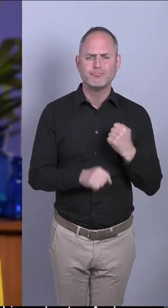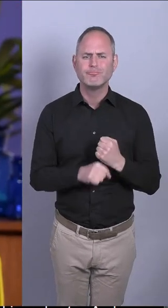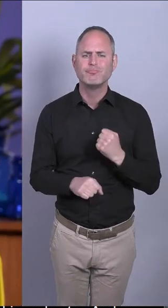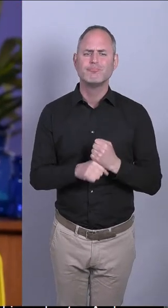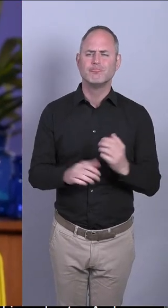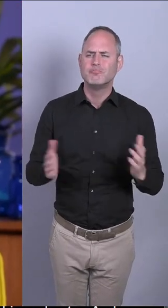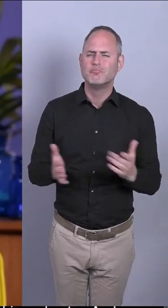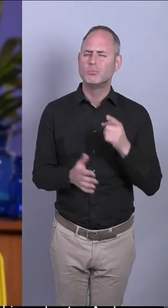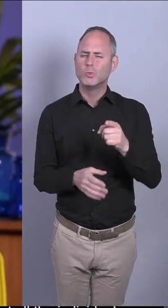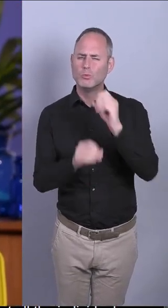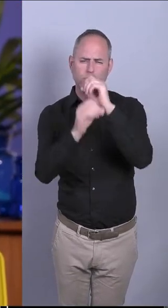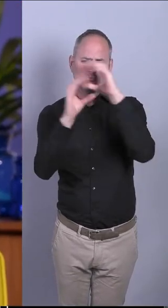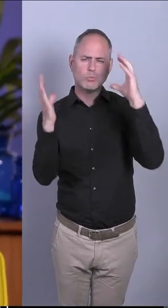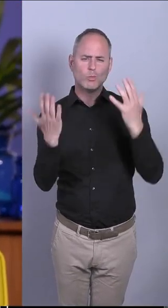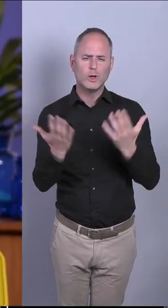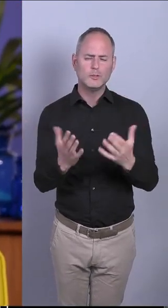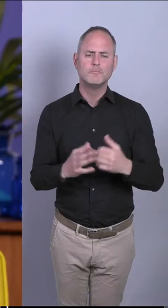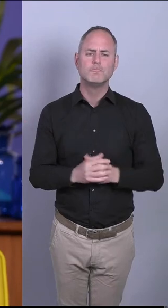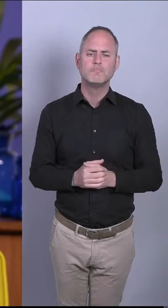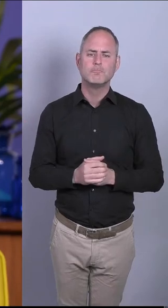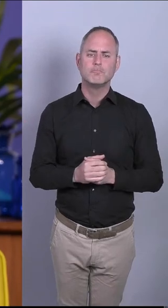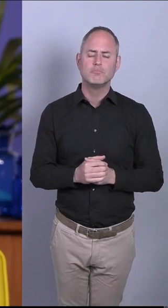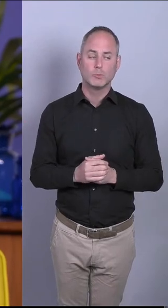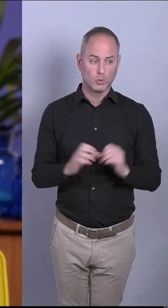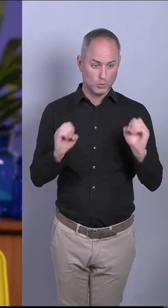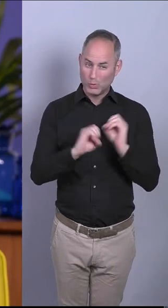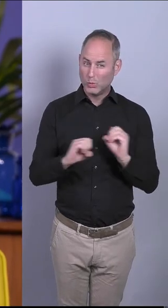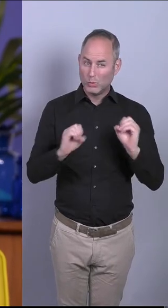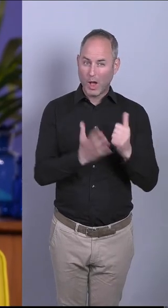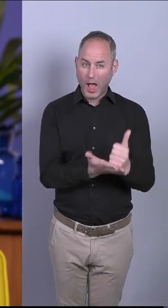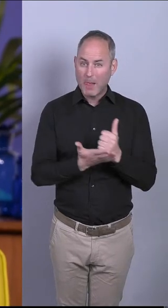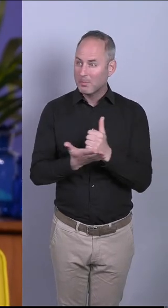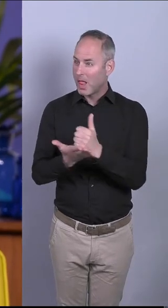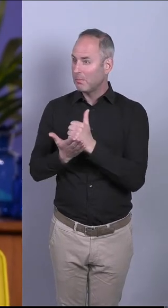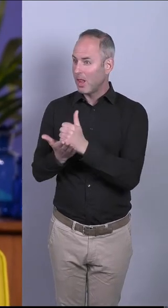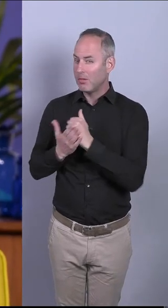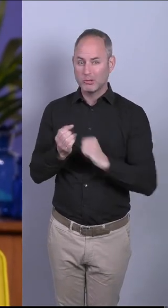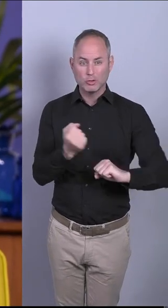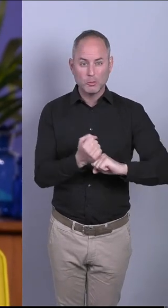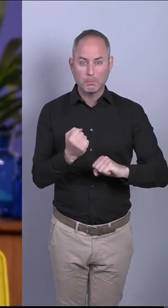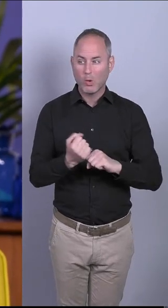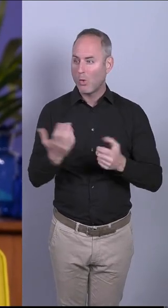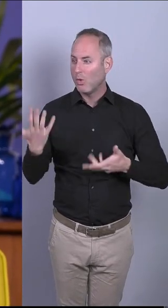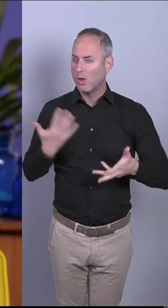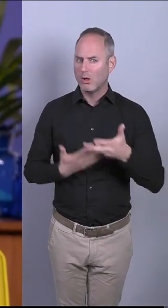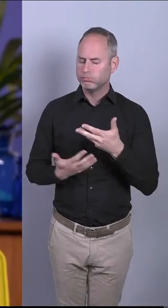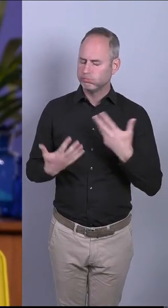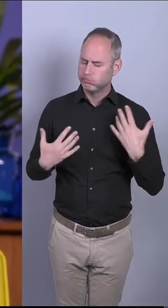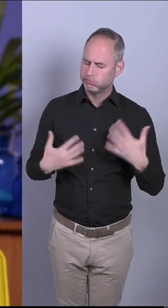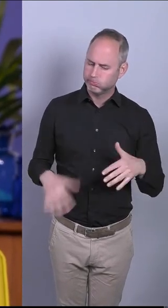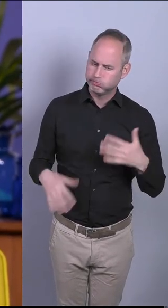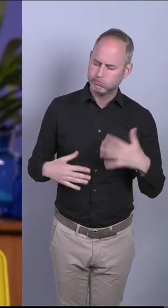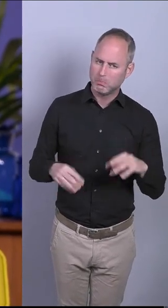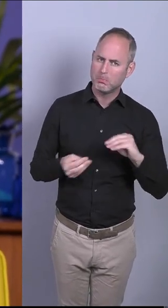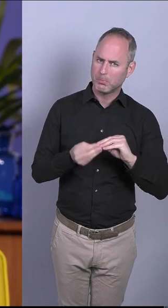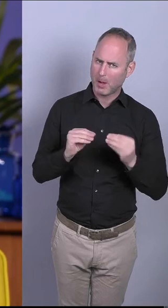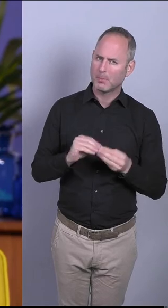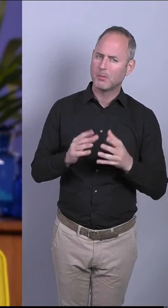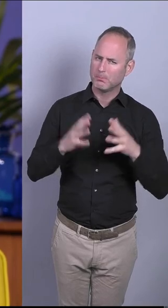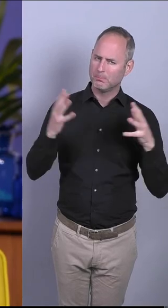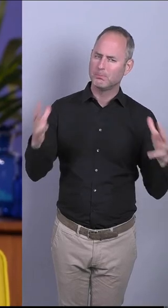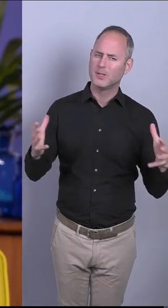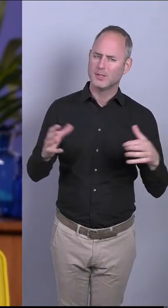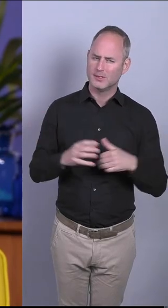Oh, our volunteers, they are absolutely the centerpiece. Without their support, it wouldn't be possible to do the World Games.